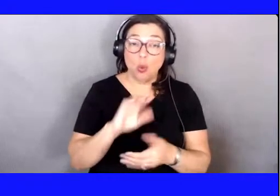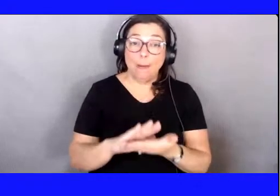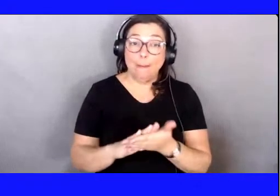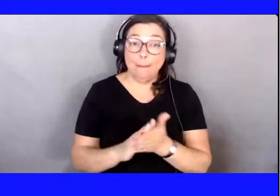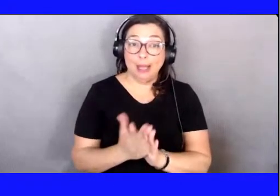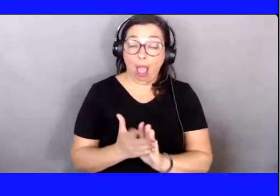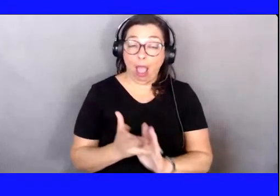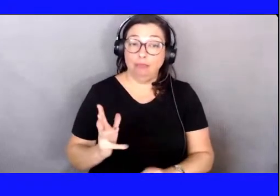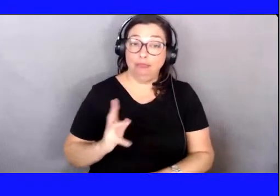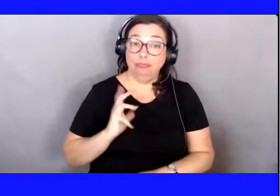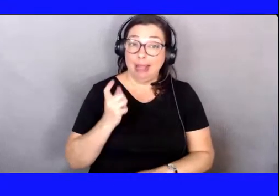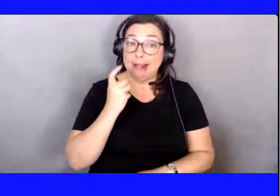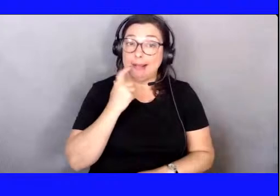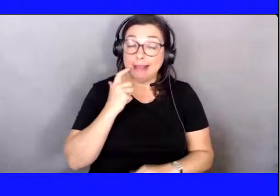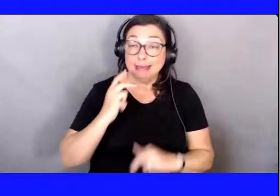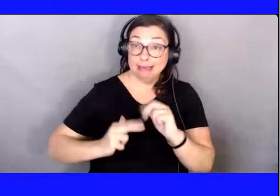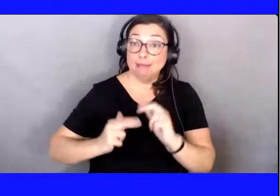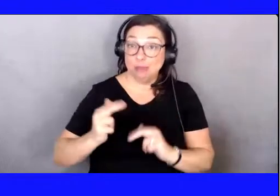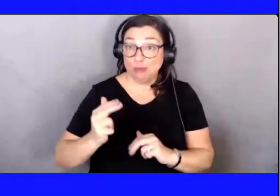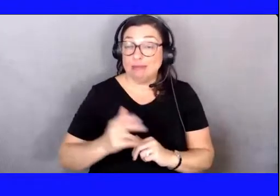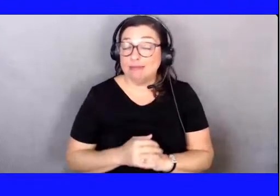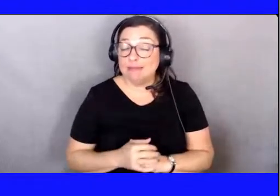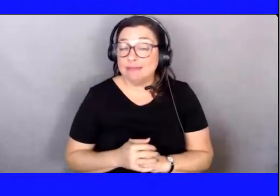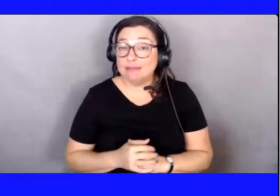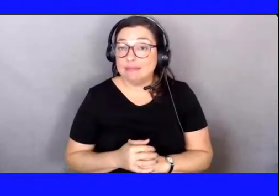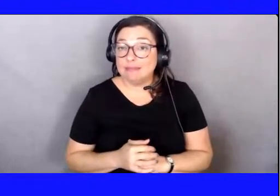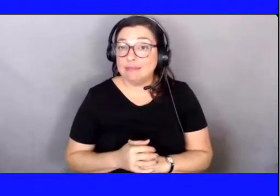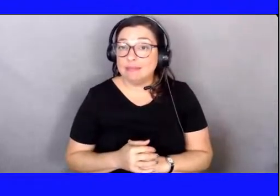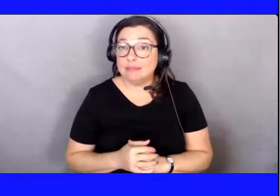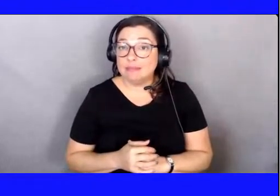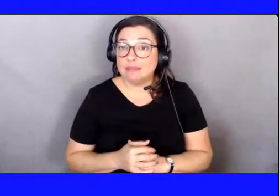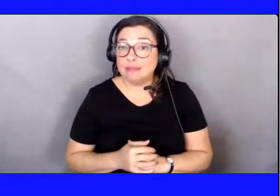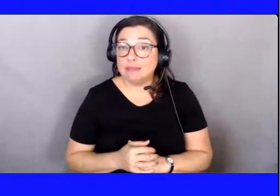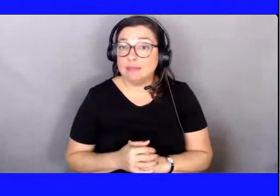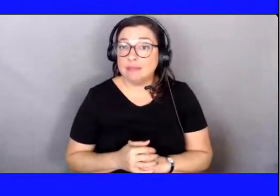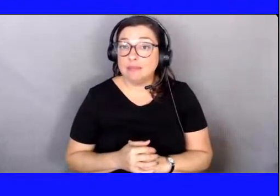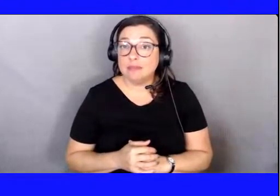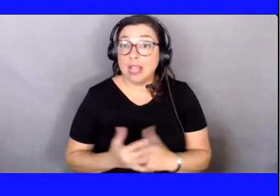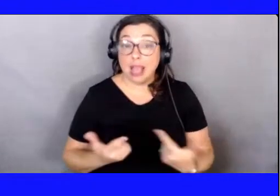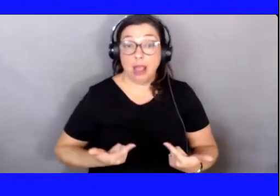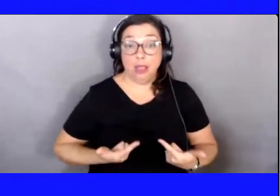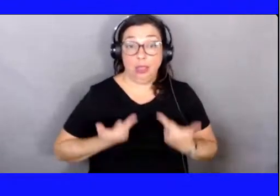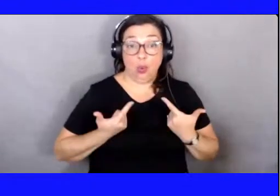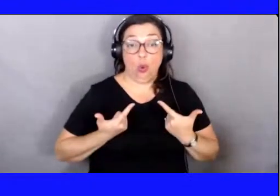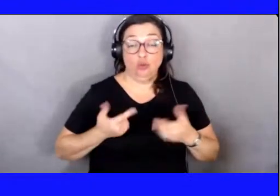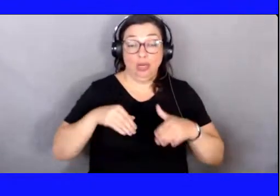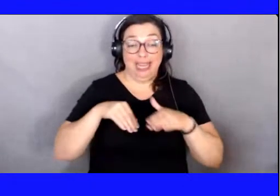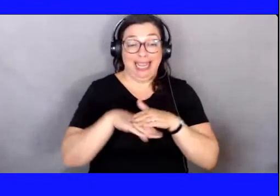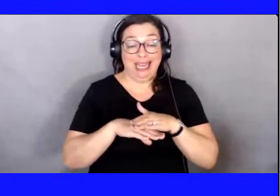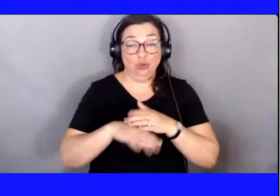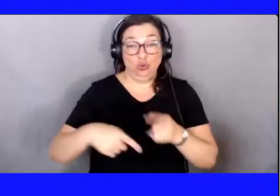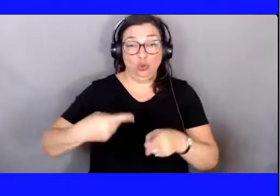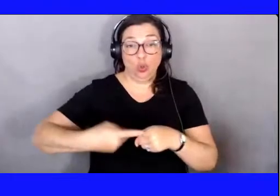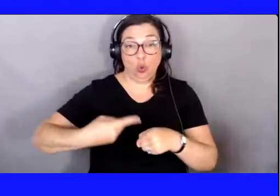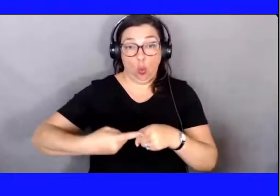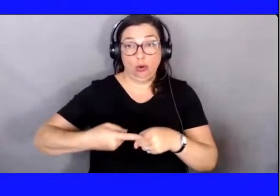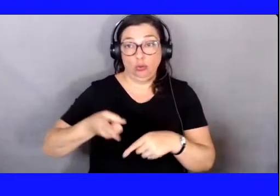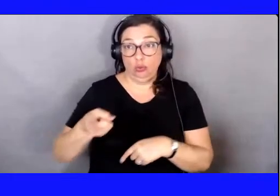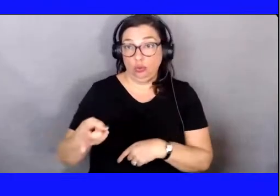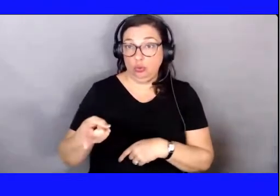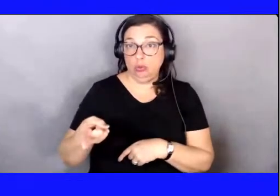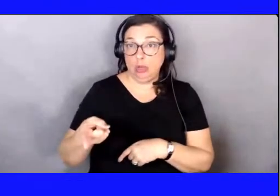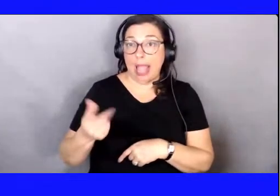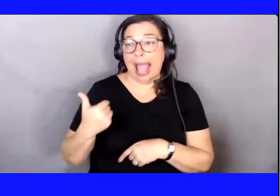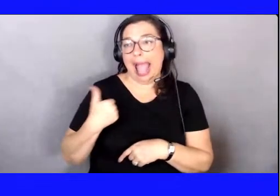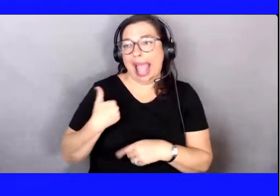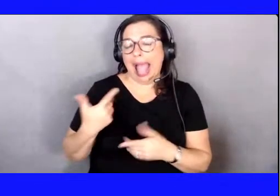storefront. We put the residential entrance on the corner. Especially, I was pushing for